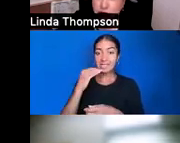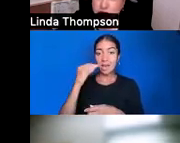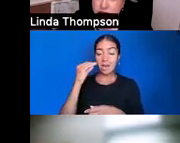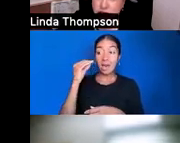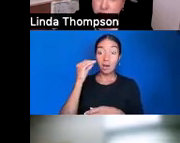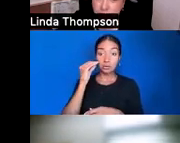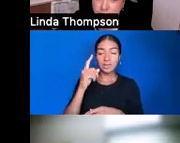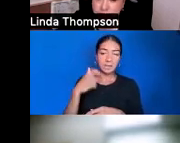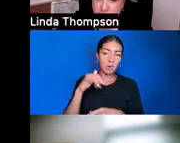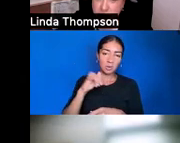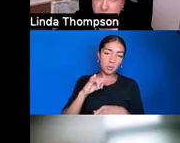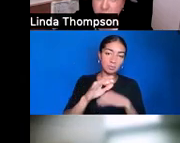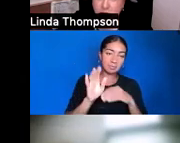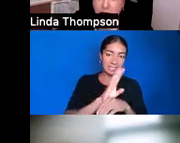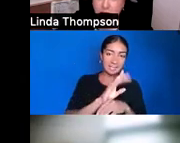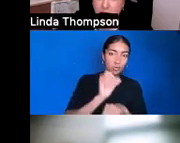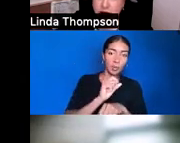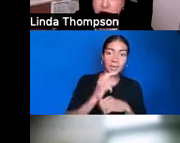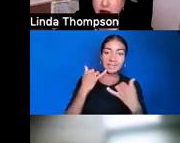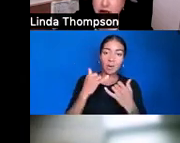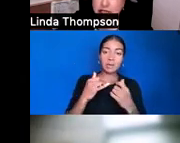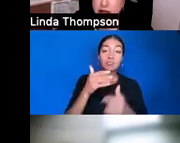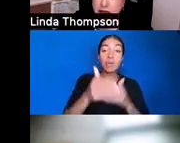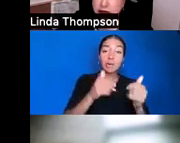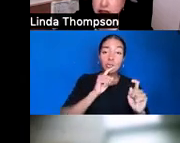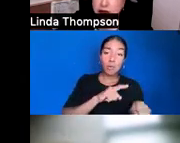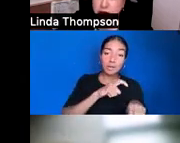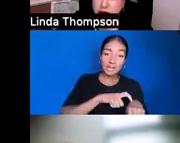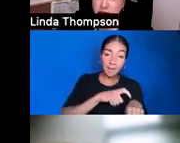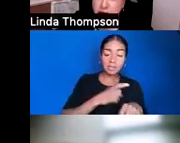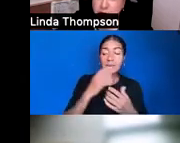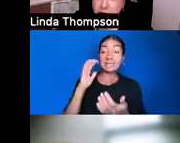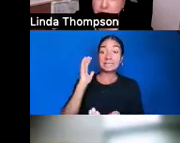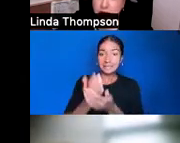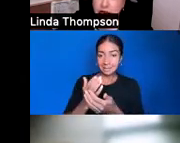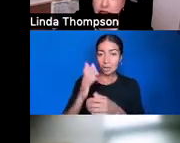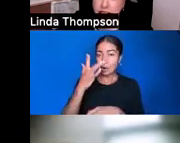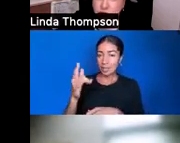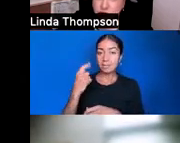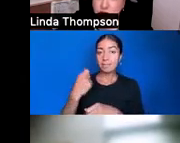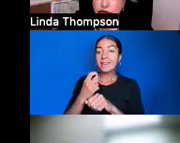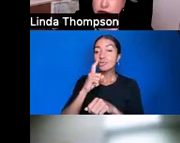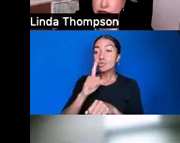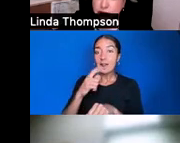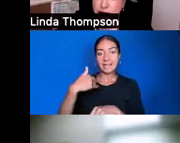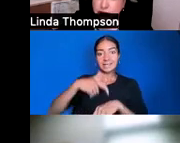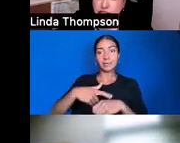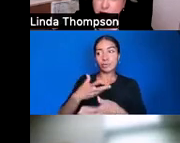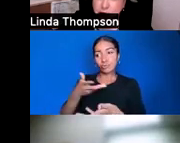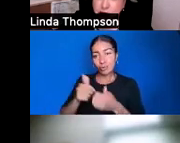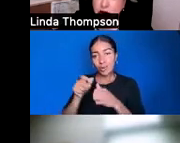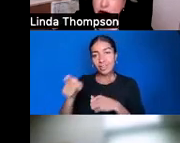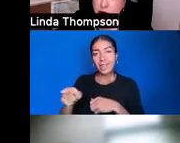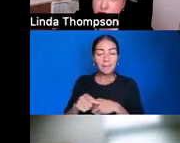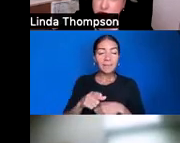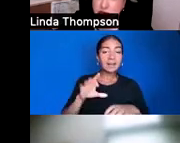it's progress reporting time. And I made time to be with him and to do some